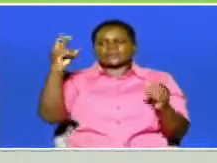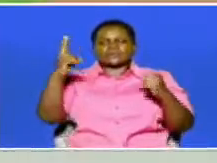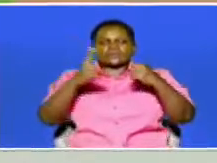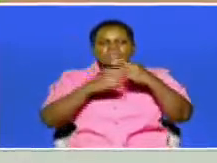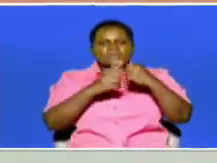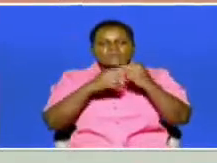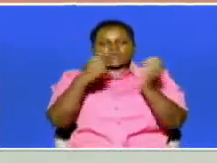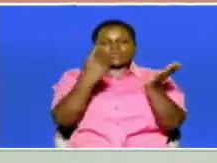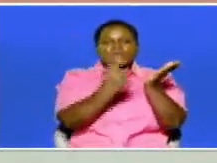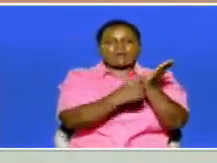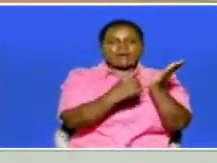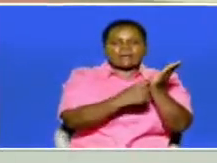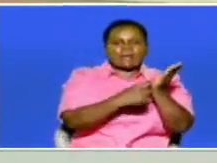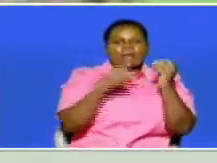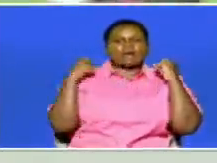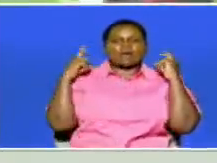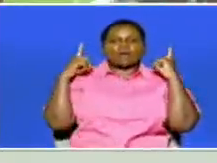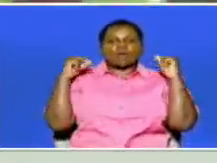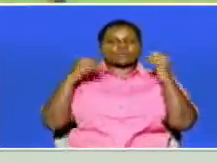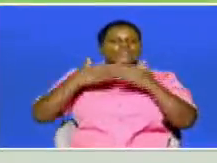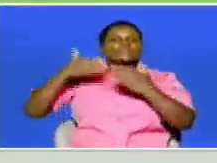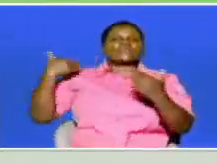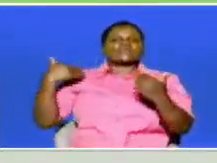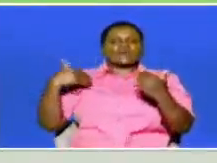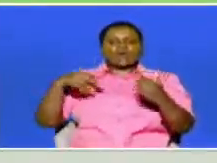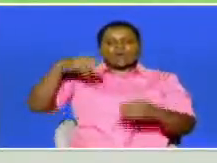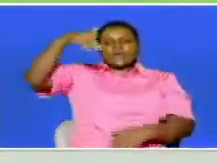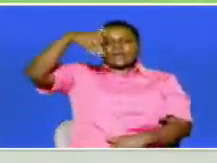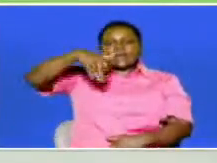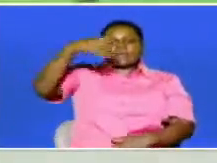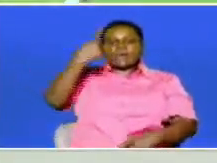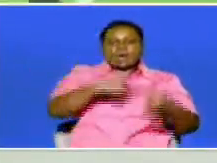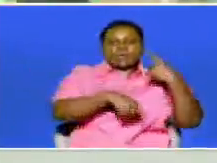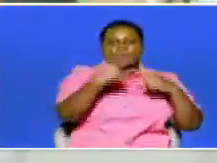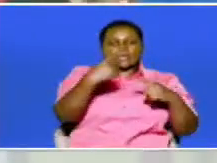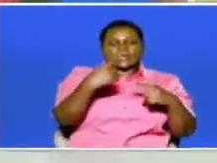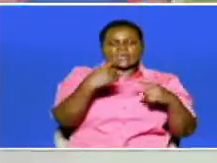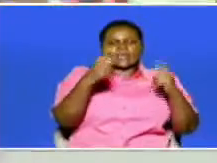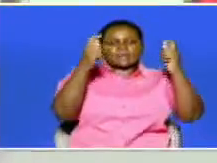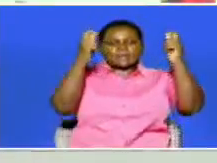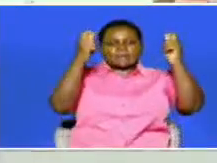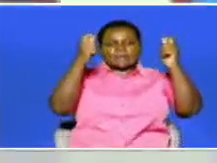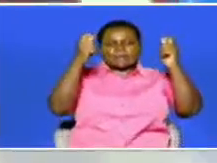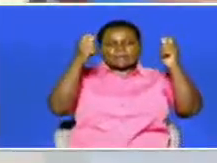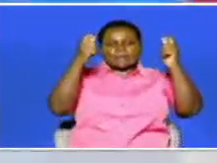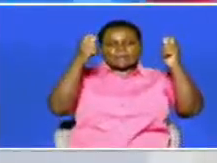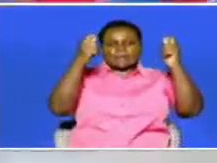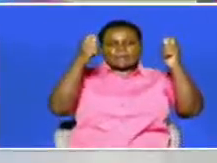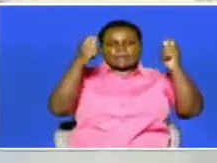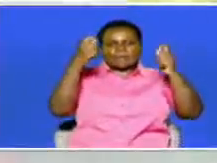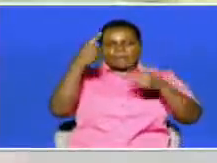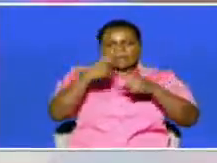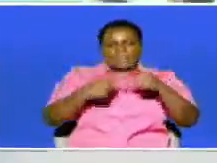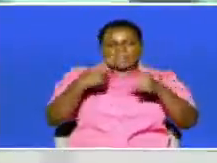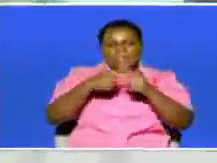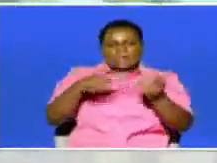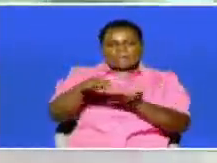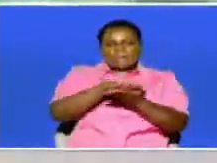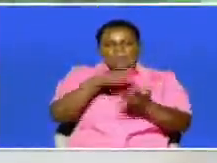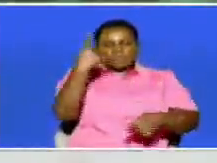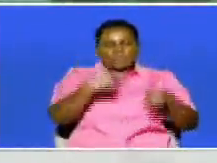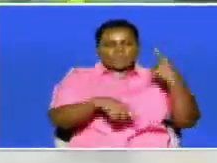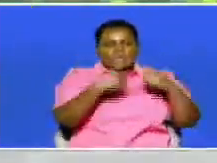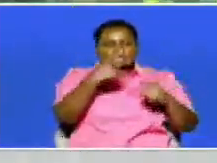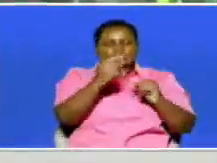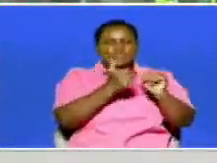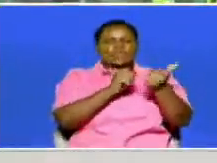with Uganda being the host at that time, which saw Namibia winning the title. Now, teams compete on an annual basis, and the winners of